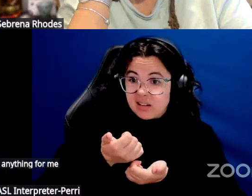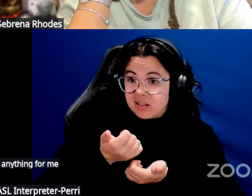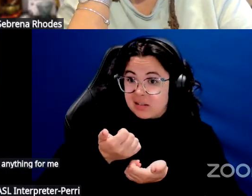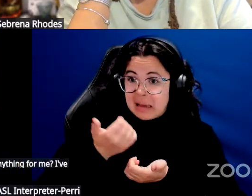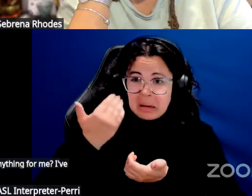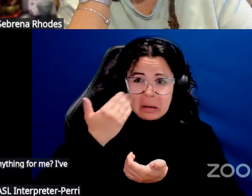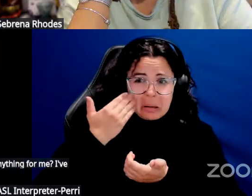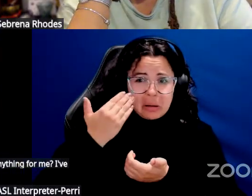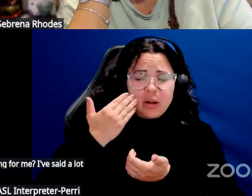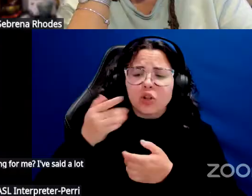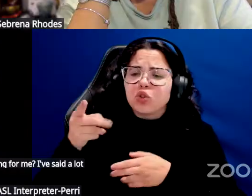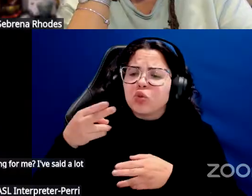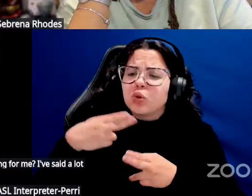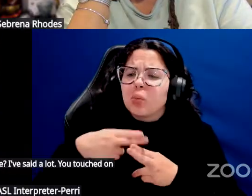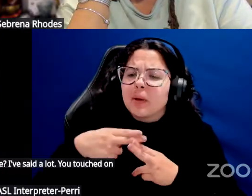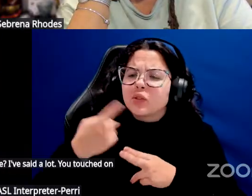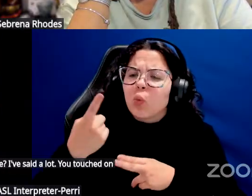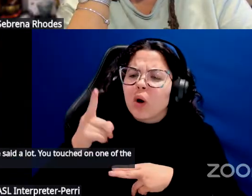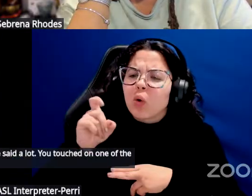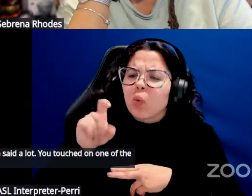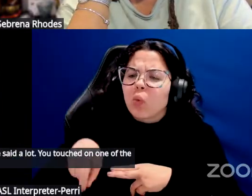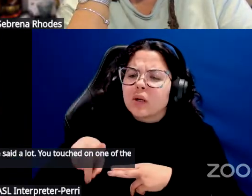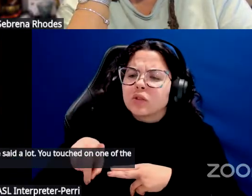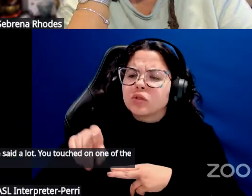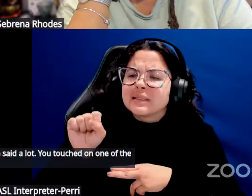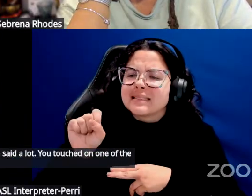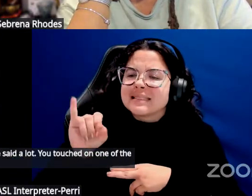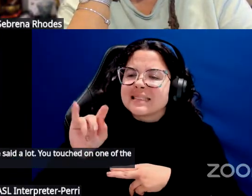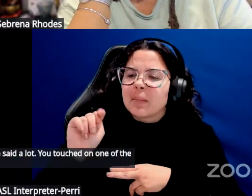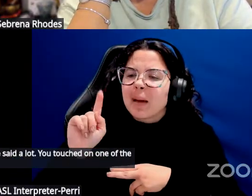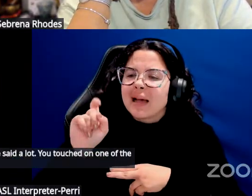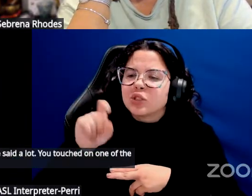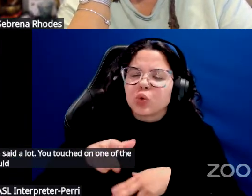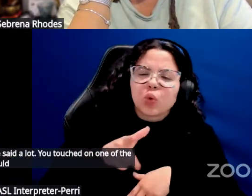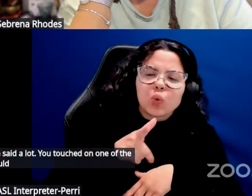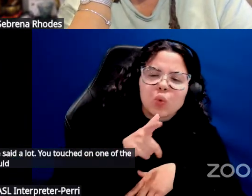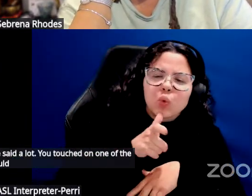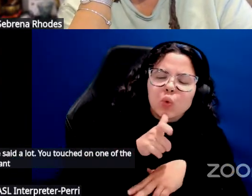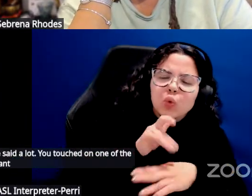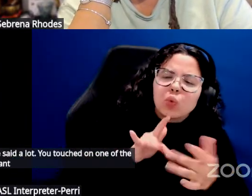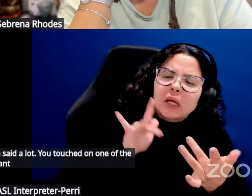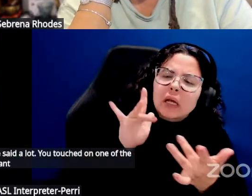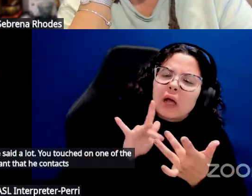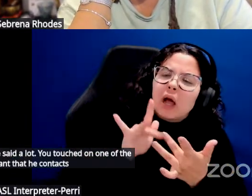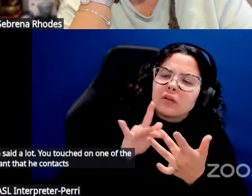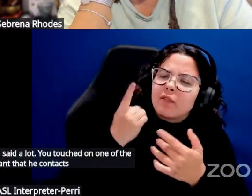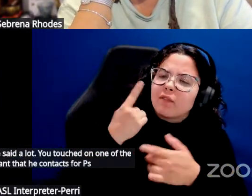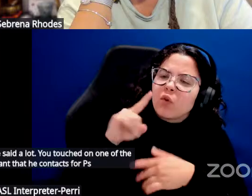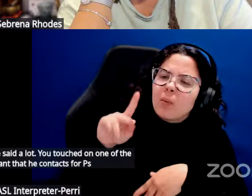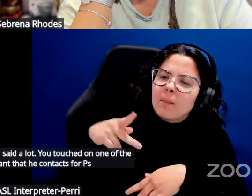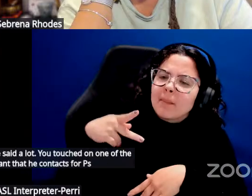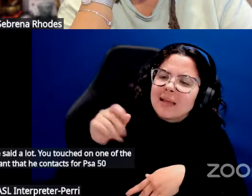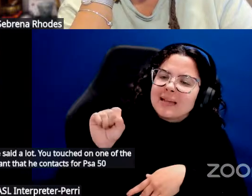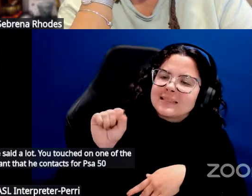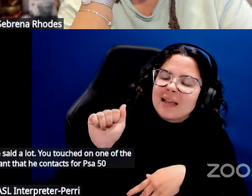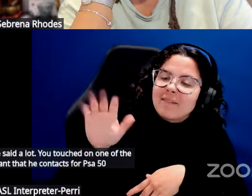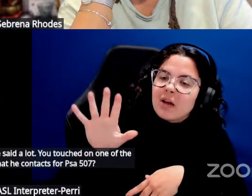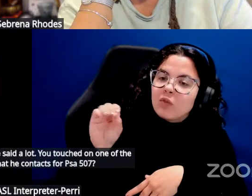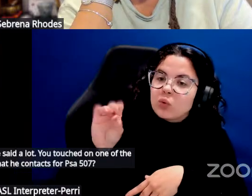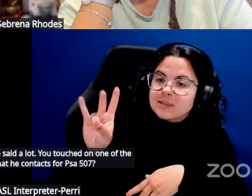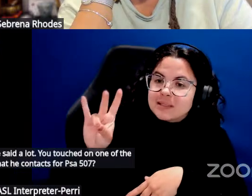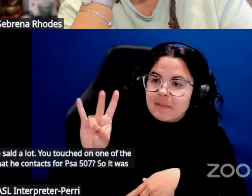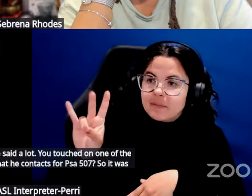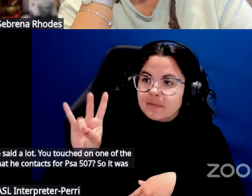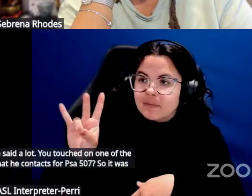lot. You touched on one of the questions that Skip Keith asked. Who would be the lieutenant that he contacts for PSA 507? So it was Lieutenant